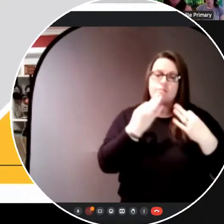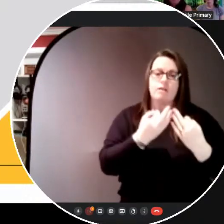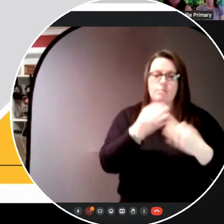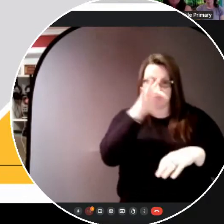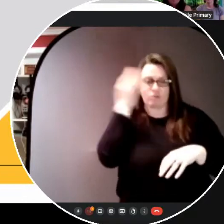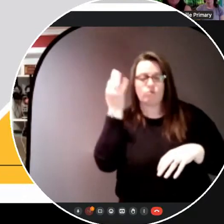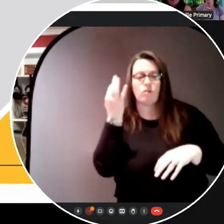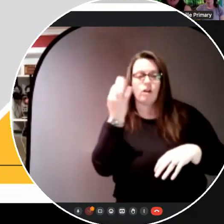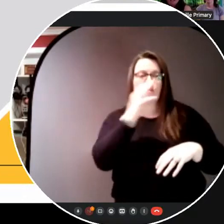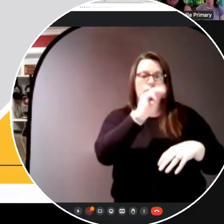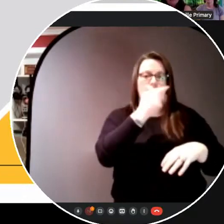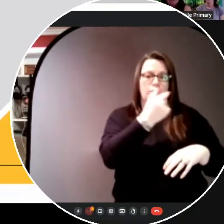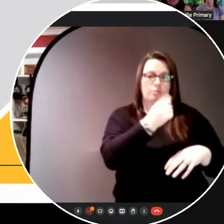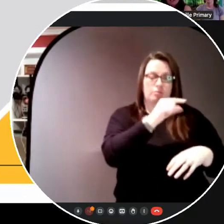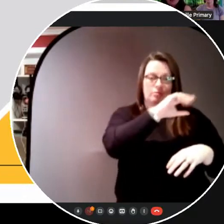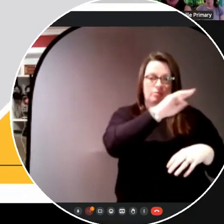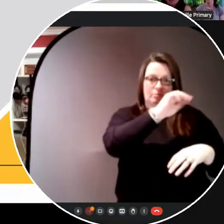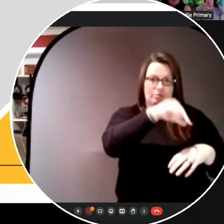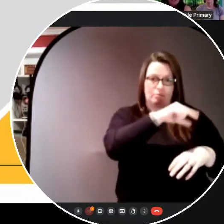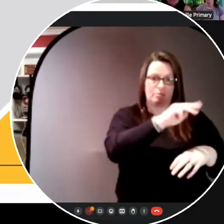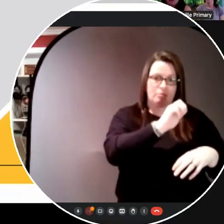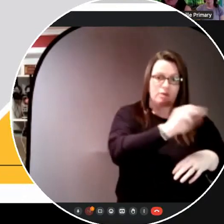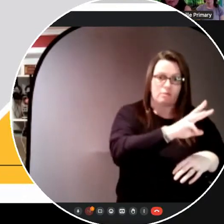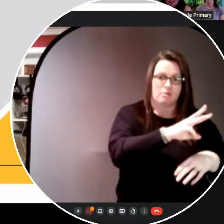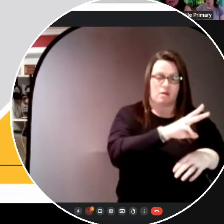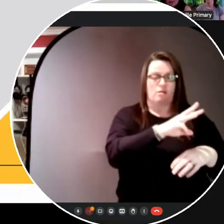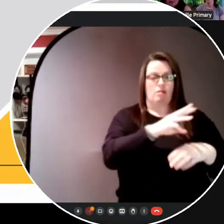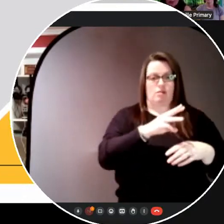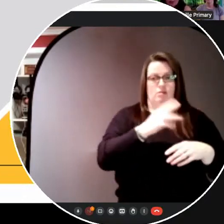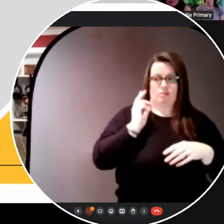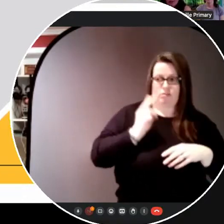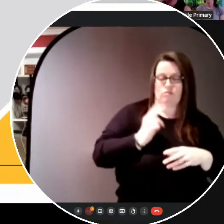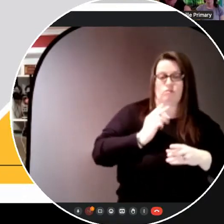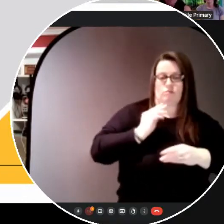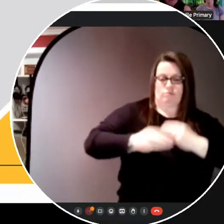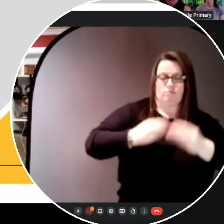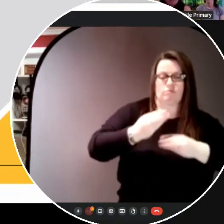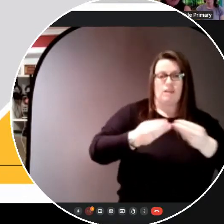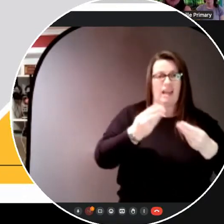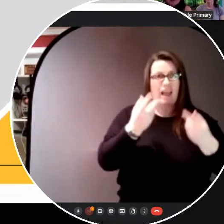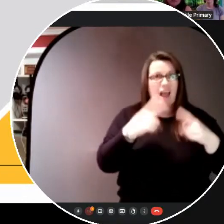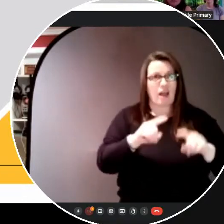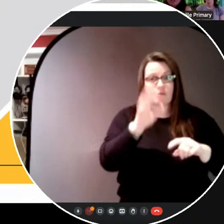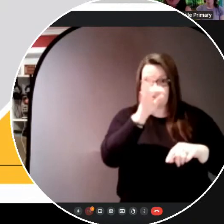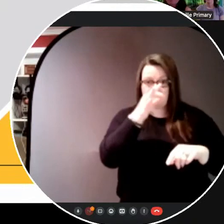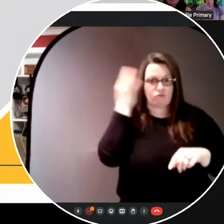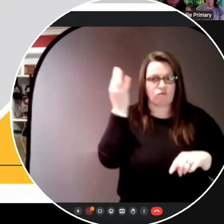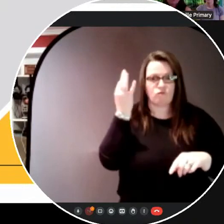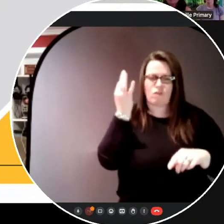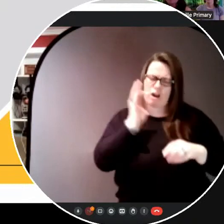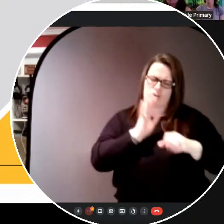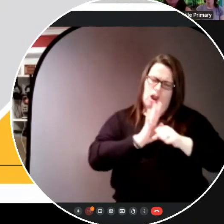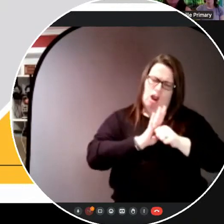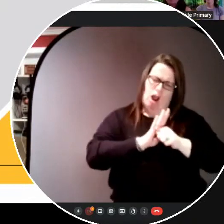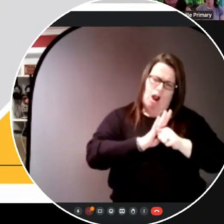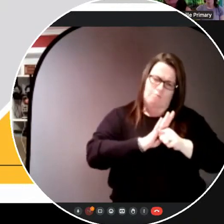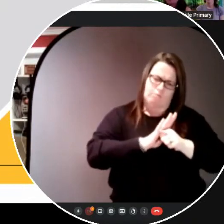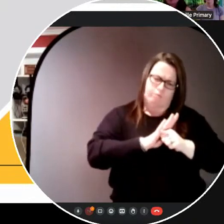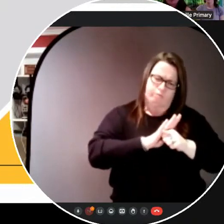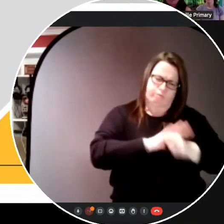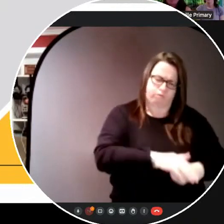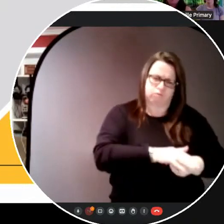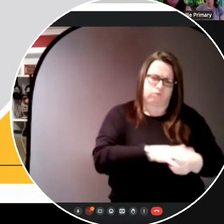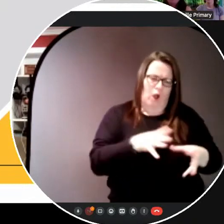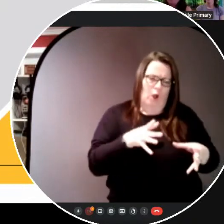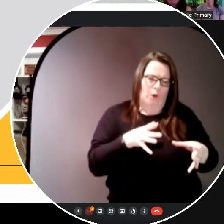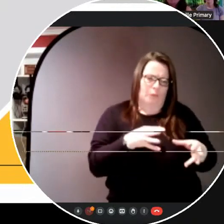and practically the French language was just suffocated out of our area. They weren't allowed to speak their language. They weren't given the opportunity to use it, to